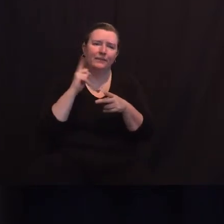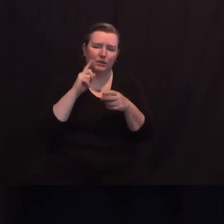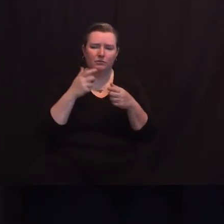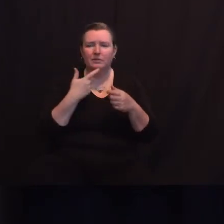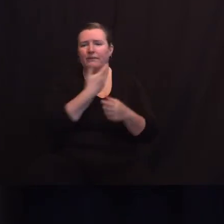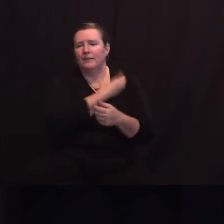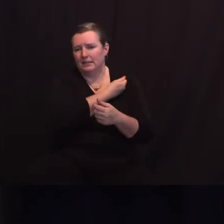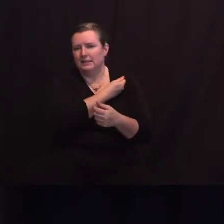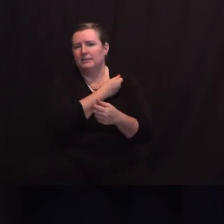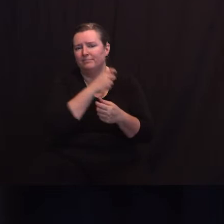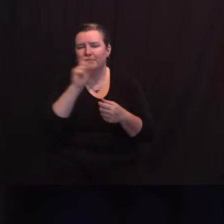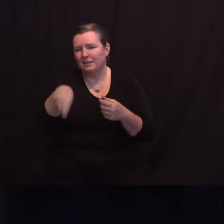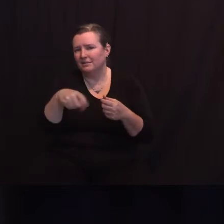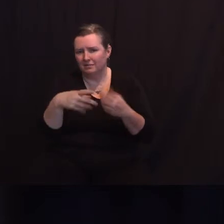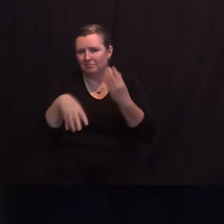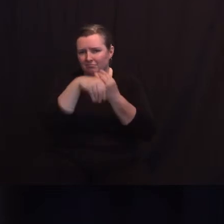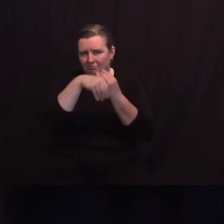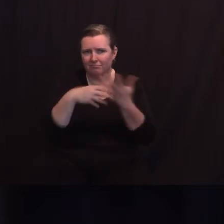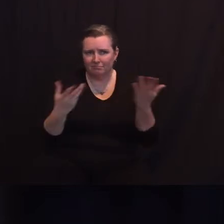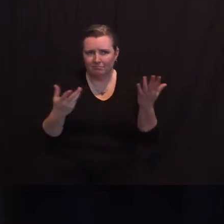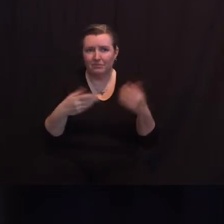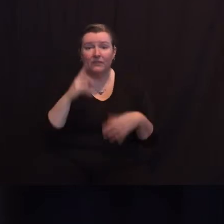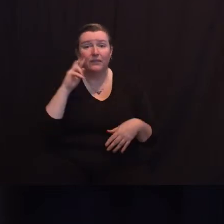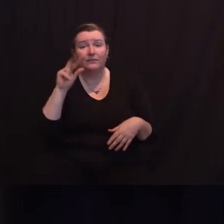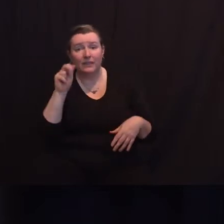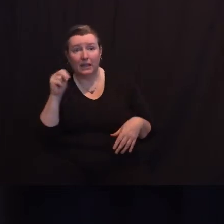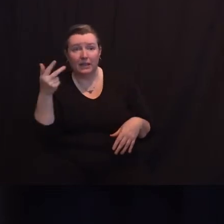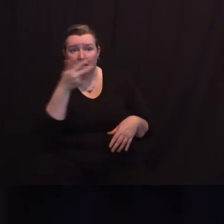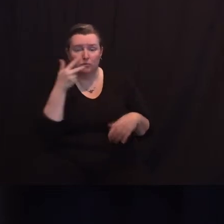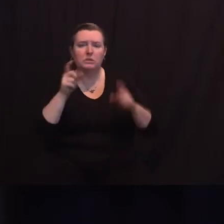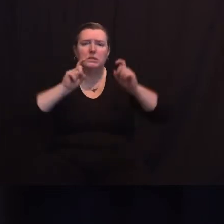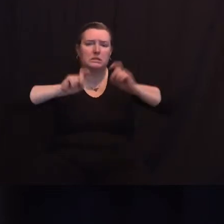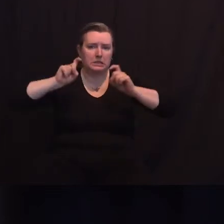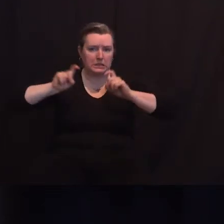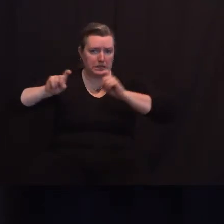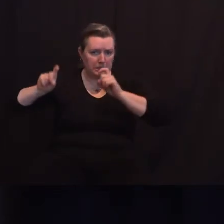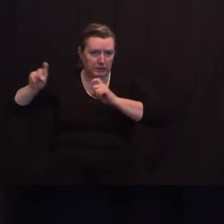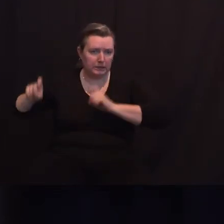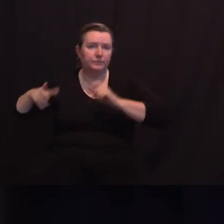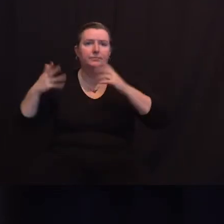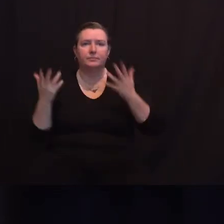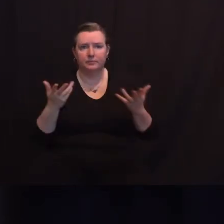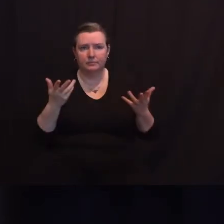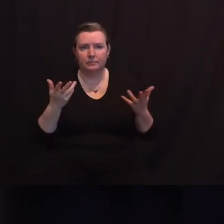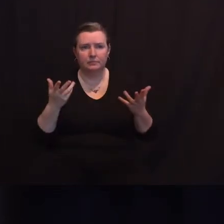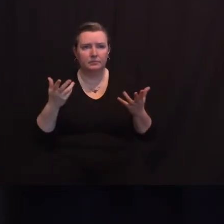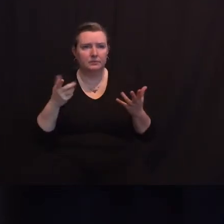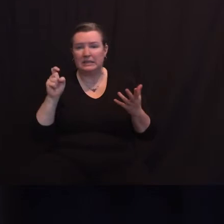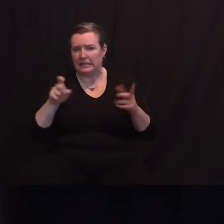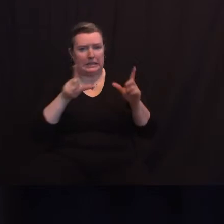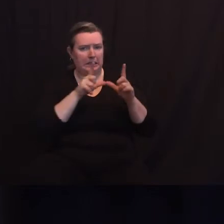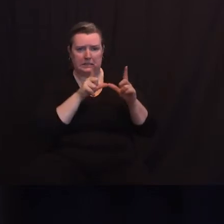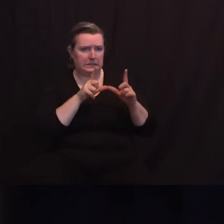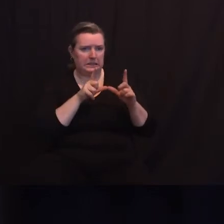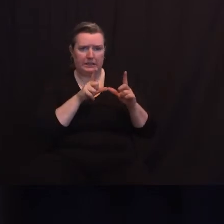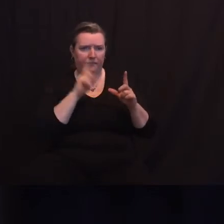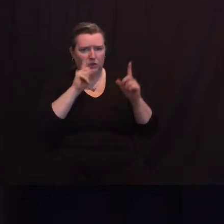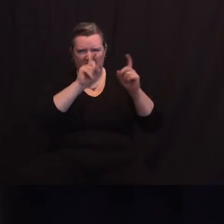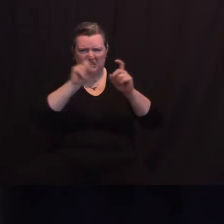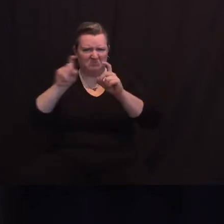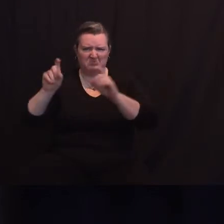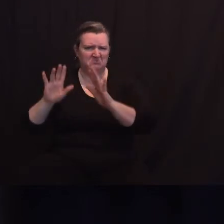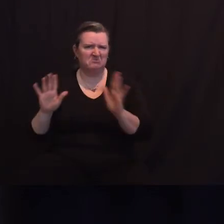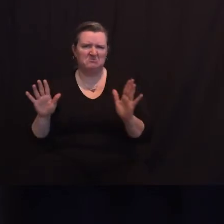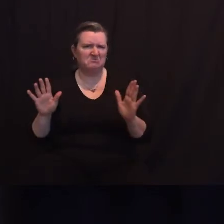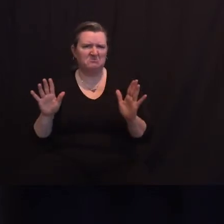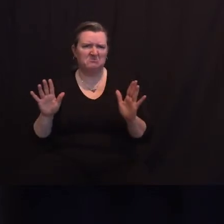going to put a van out for testing because you don't need to be licensed to do testing through the van, just to get one of the vans on the